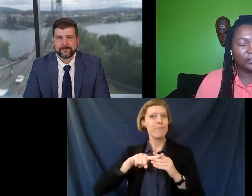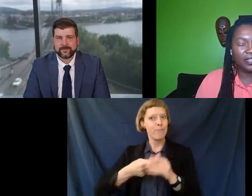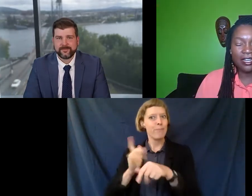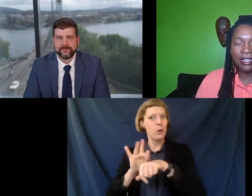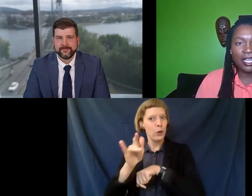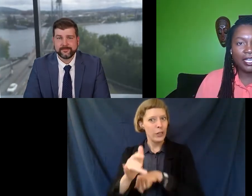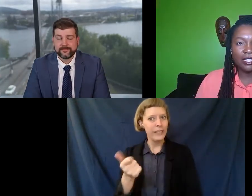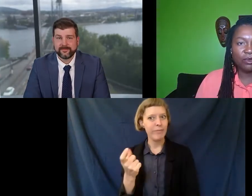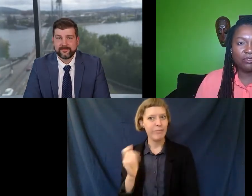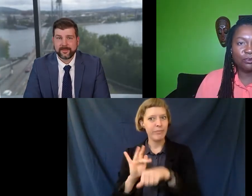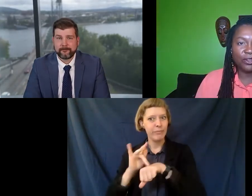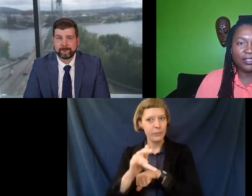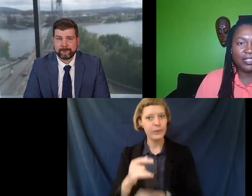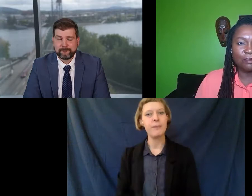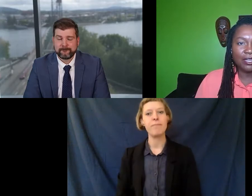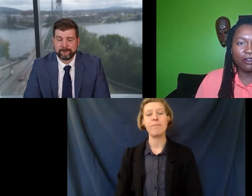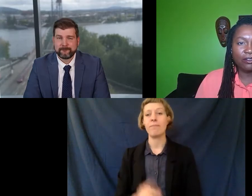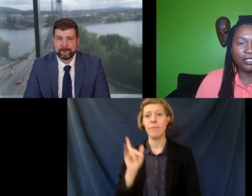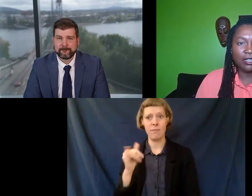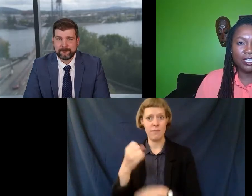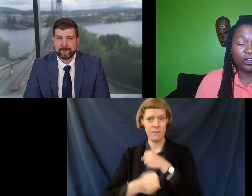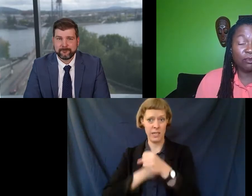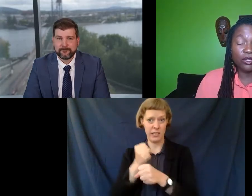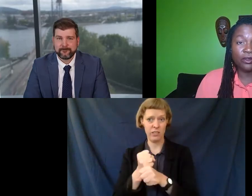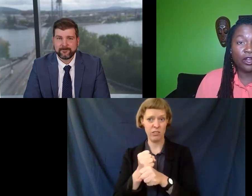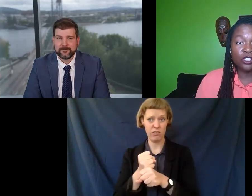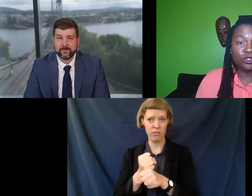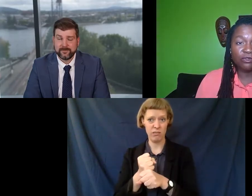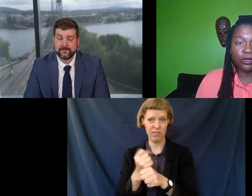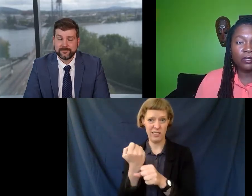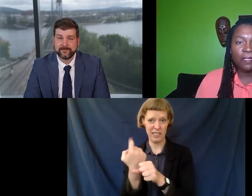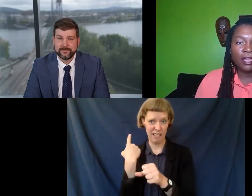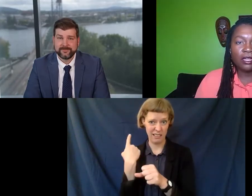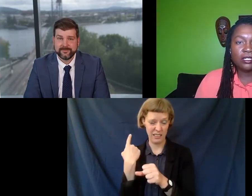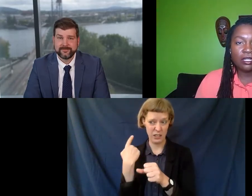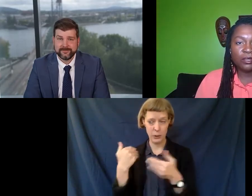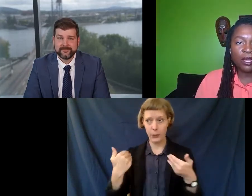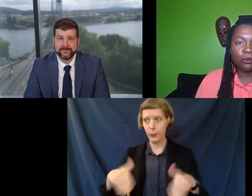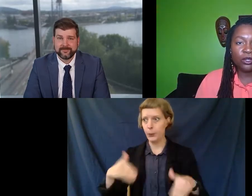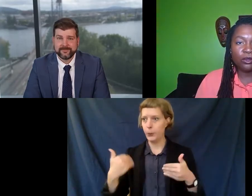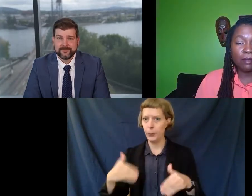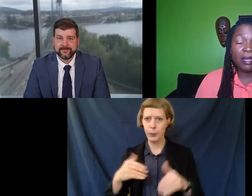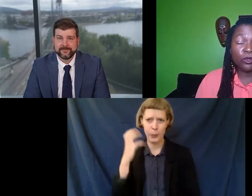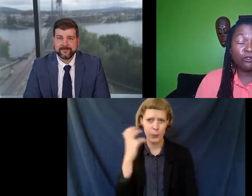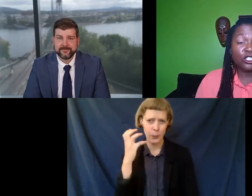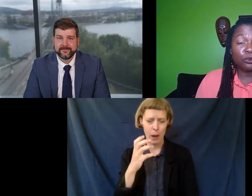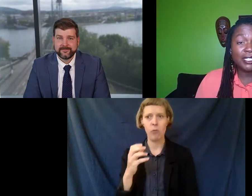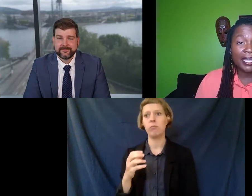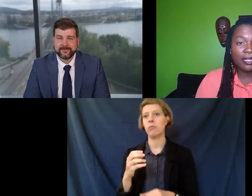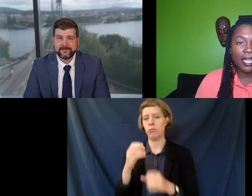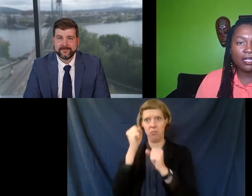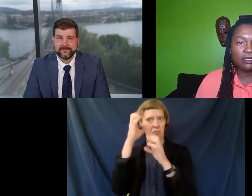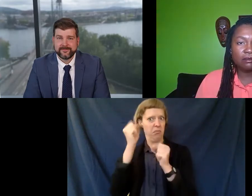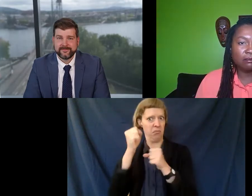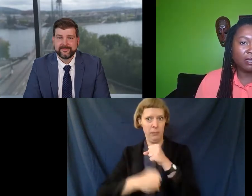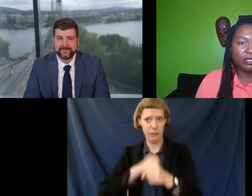was a year unlike any that we've experienced in our community or in our country before. Talk a little bit about what your first